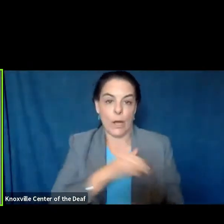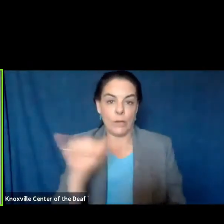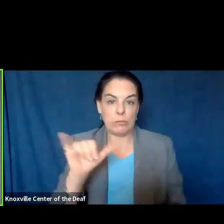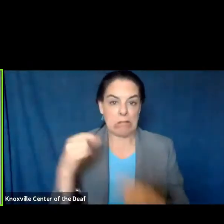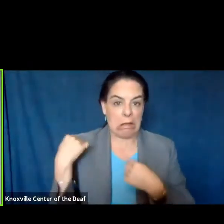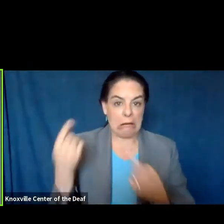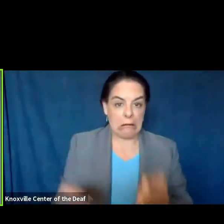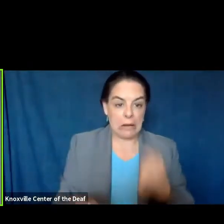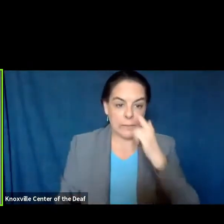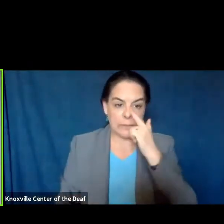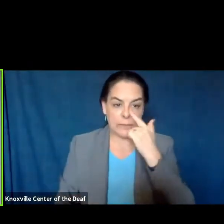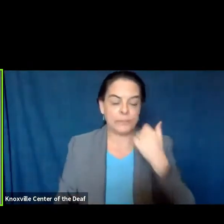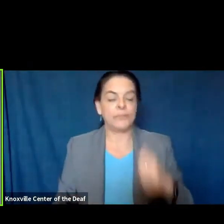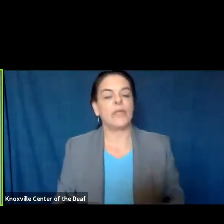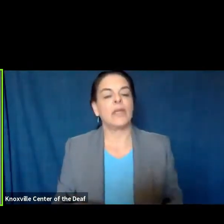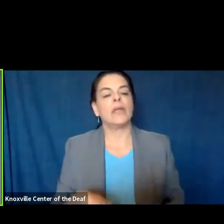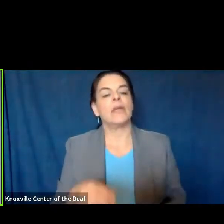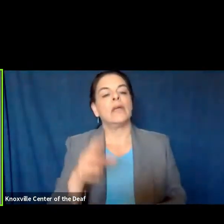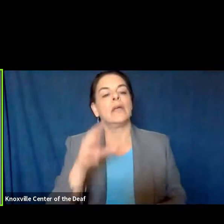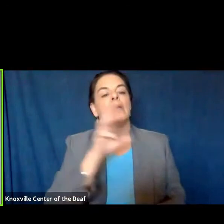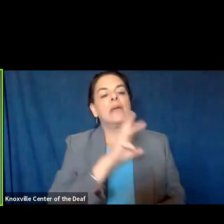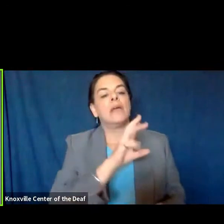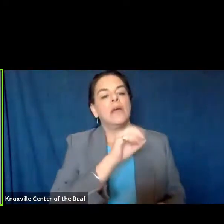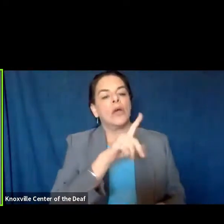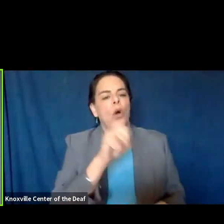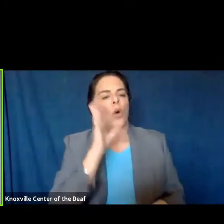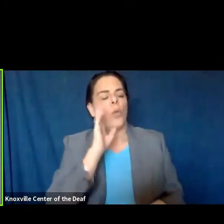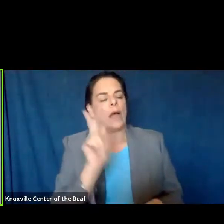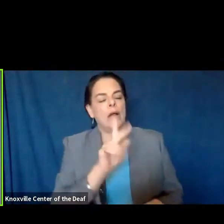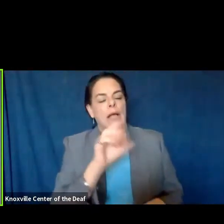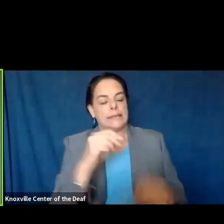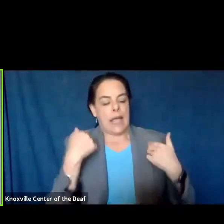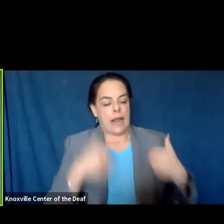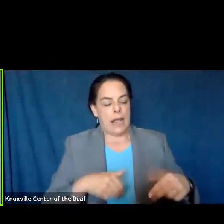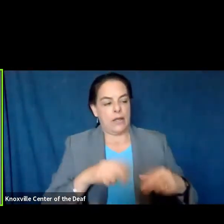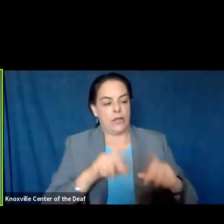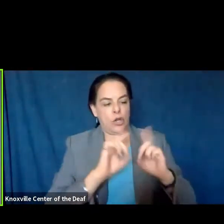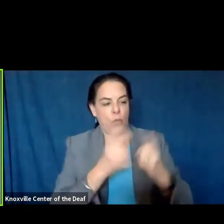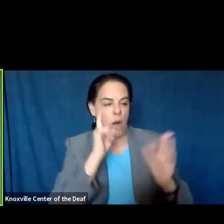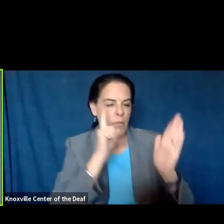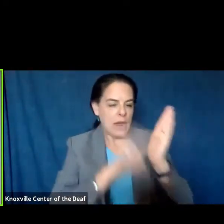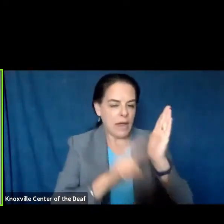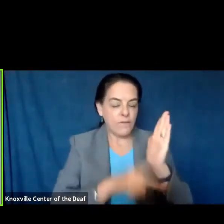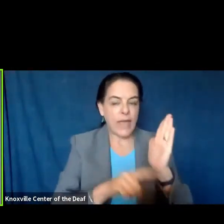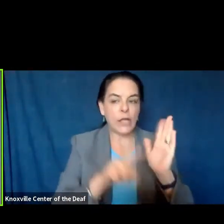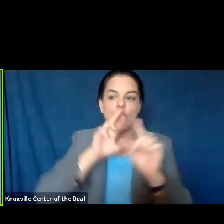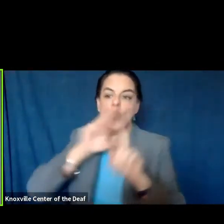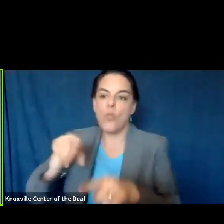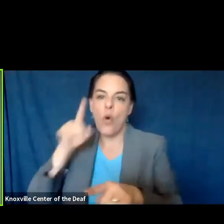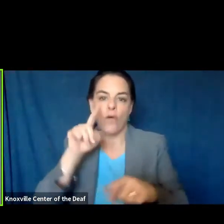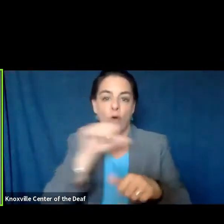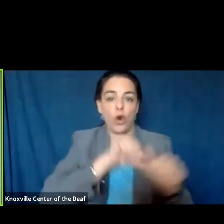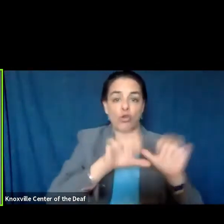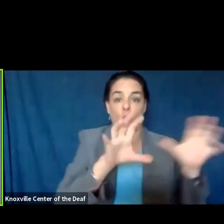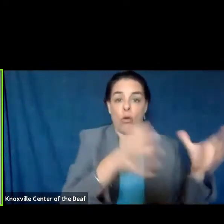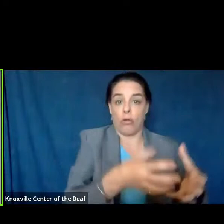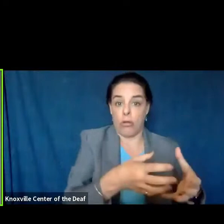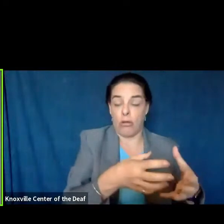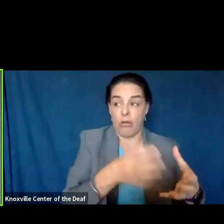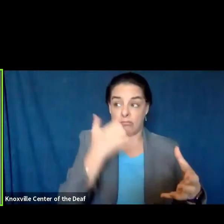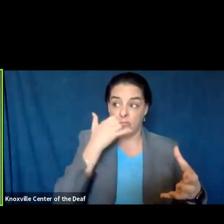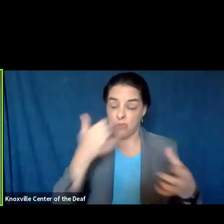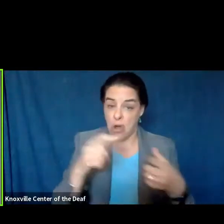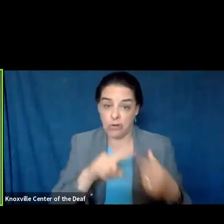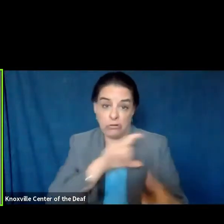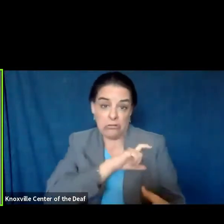WATE, will the Knox County Health Department investigate reports of social gathering limits? Will you refer calls you get to law enforcement? Is